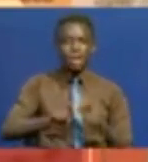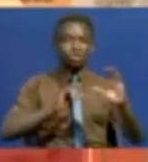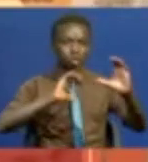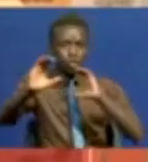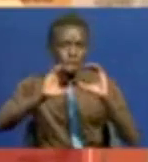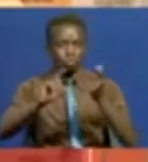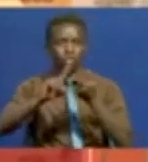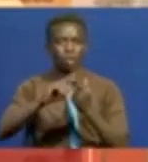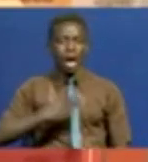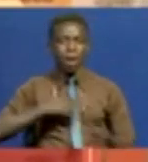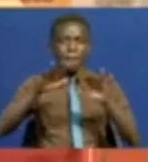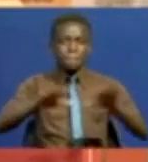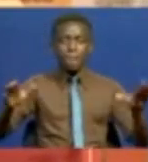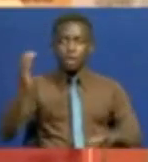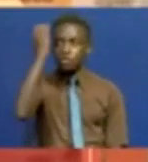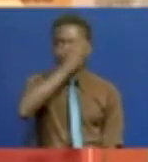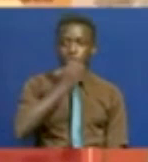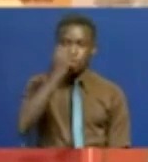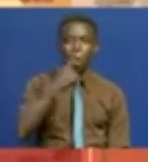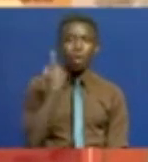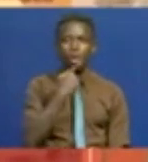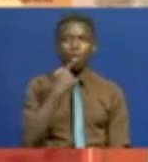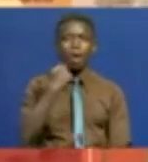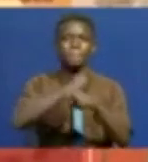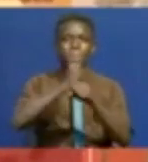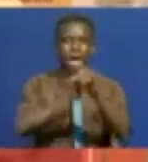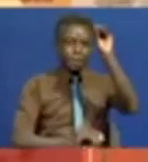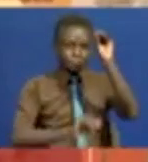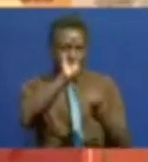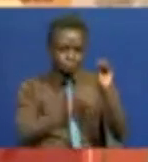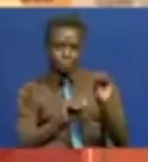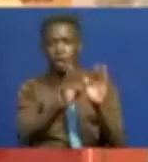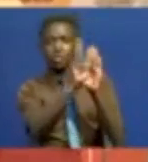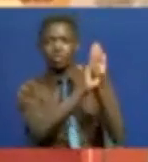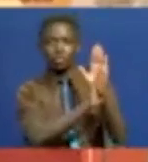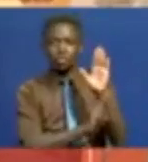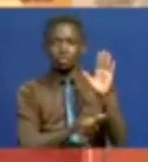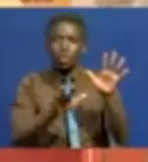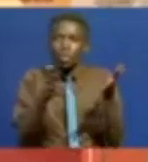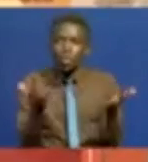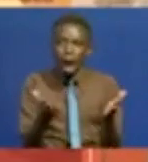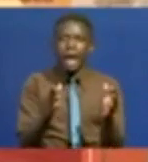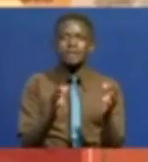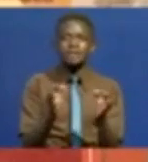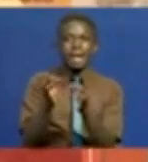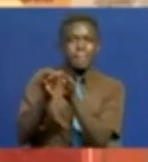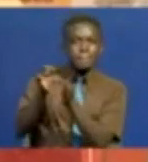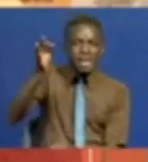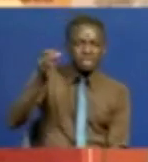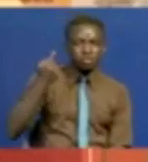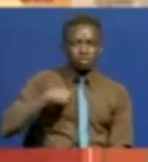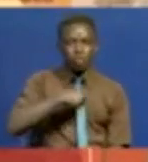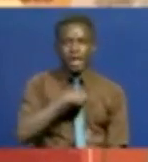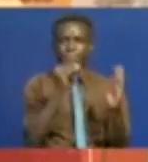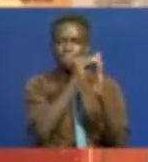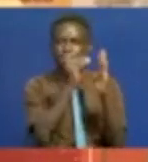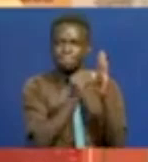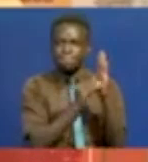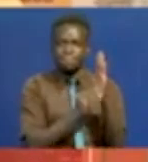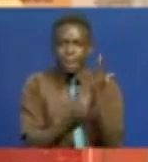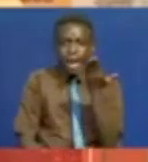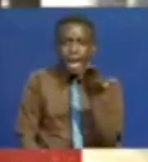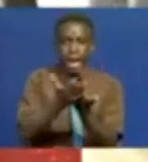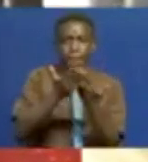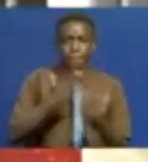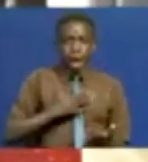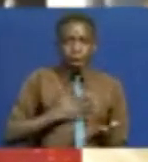Europe, that has set the regulations on the mechanism that we want to put in place so that they can allow our products to continue accessing that